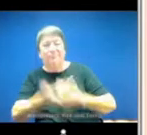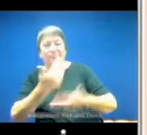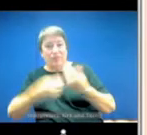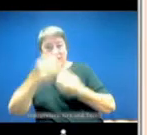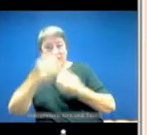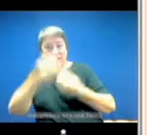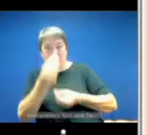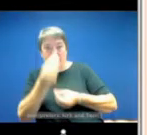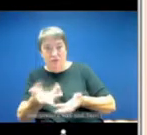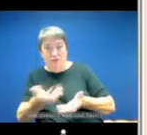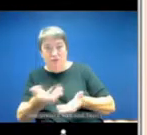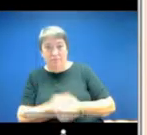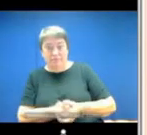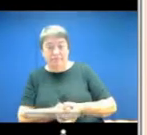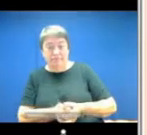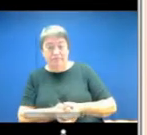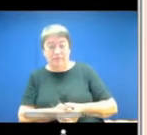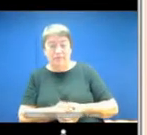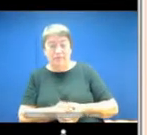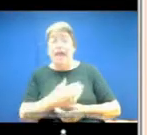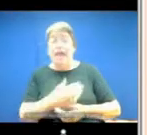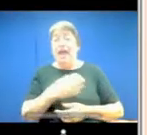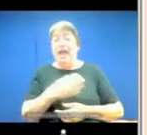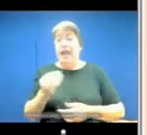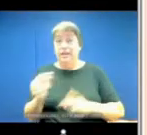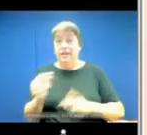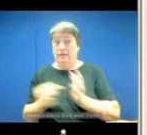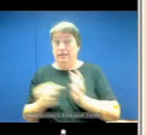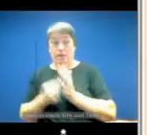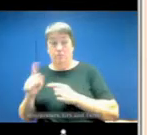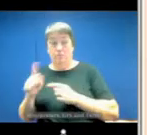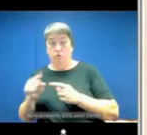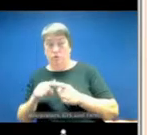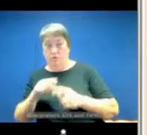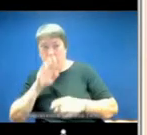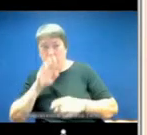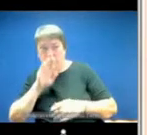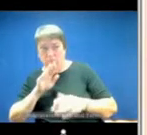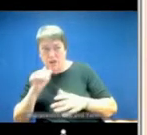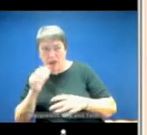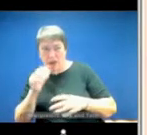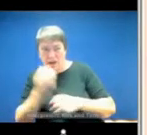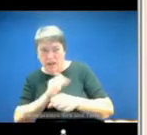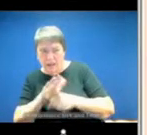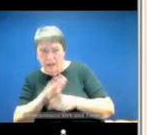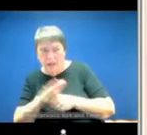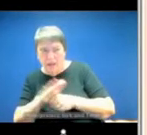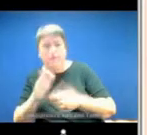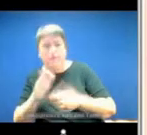Sometimes, when they're not getting what they want, they might become more aggressive and controlling.